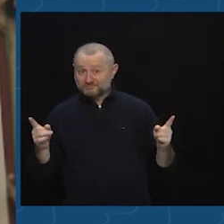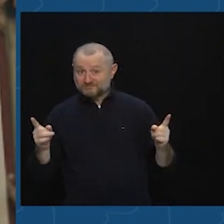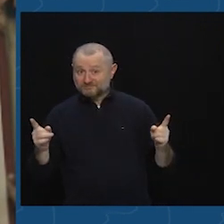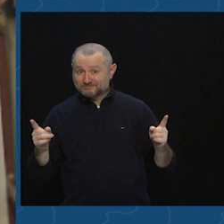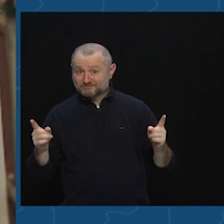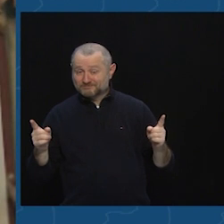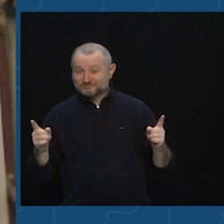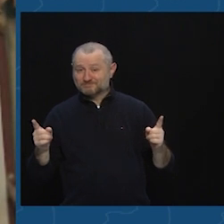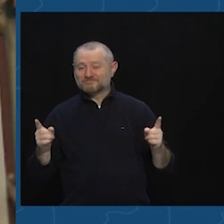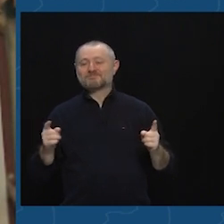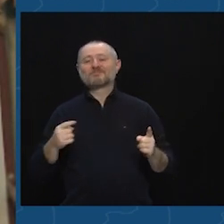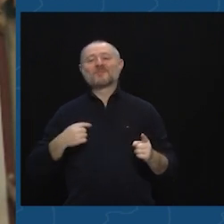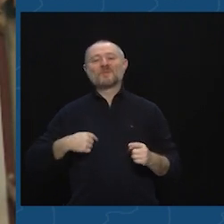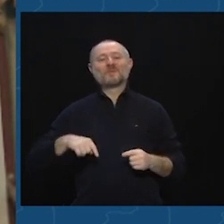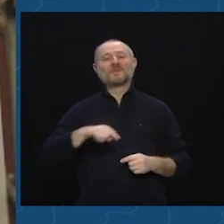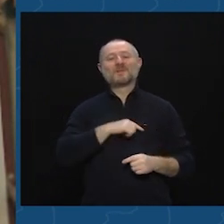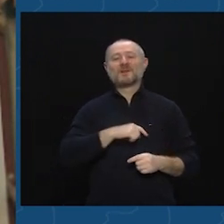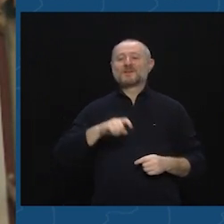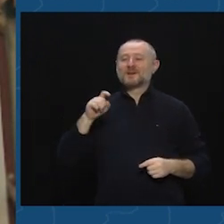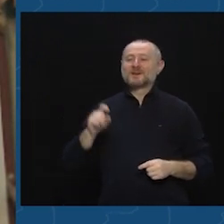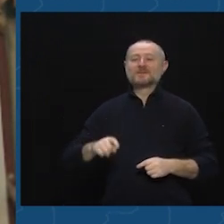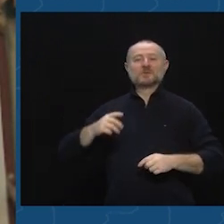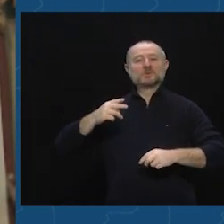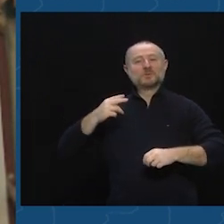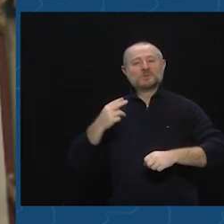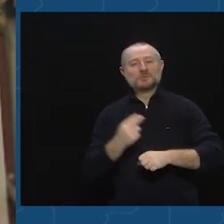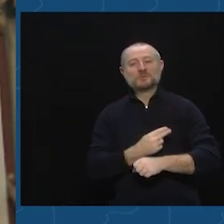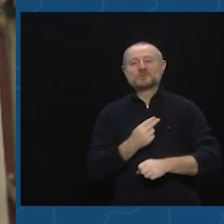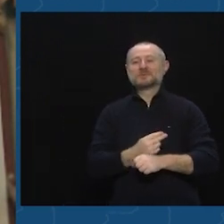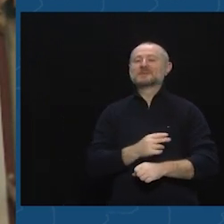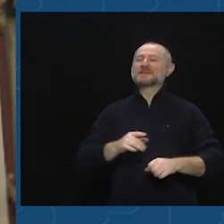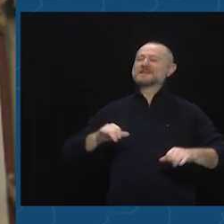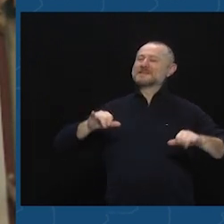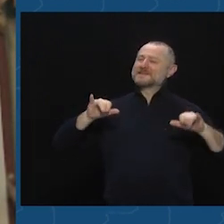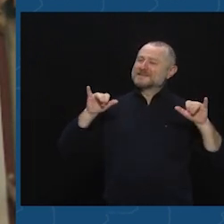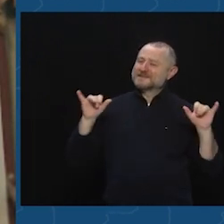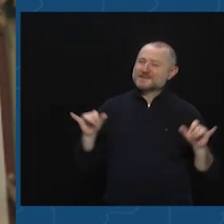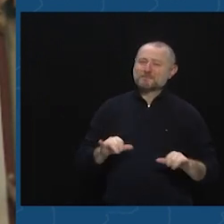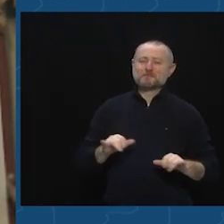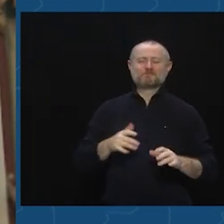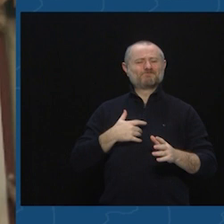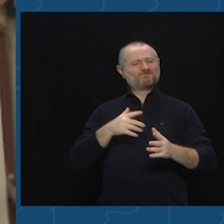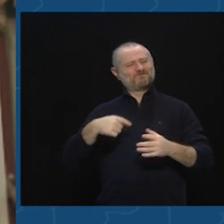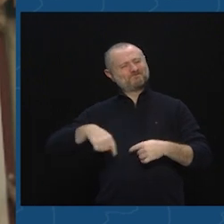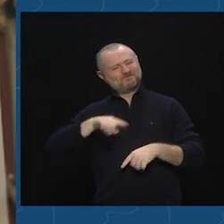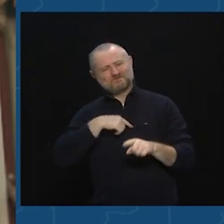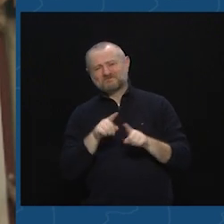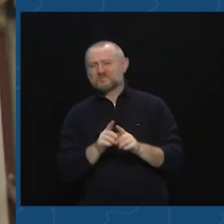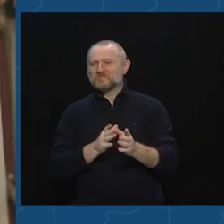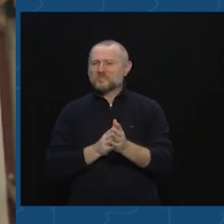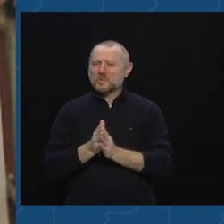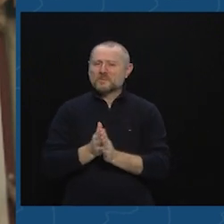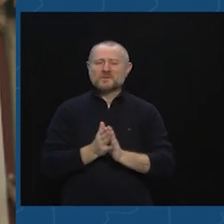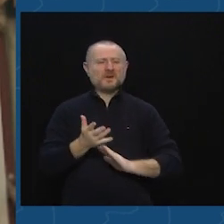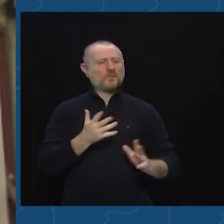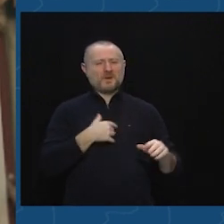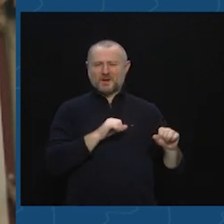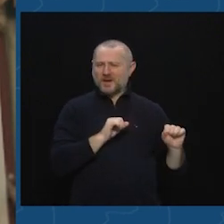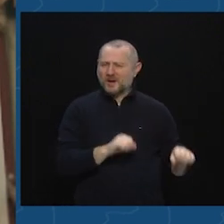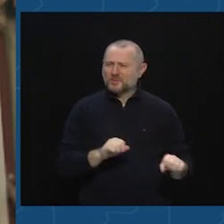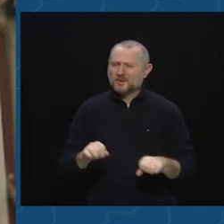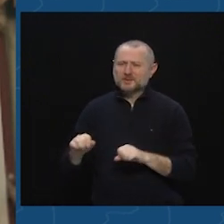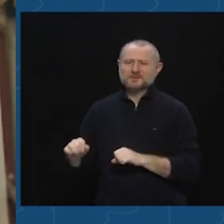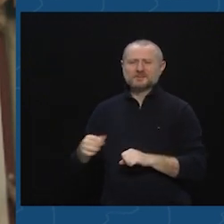the same abilities that we displayed during September 11th to stop the external terrorist